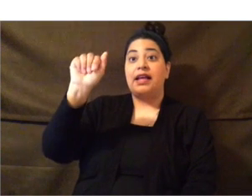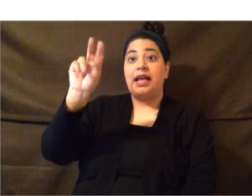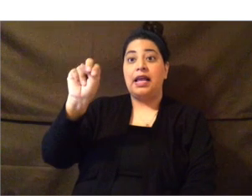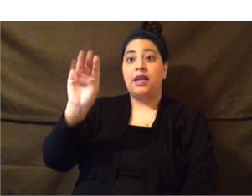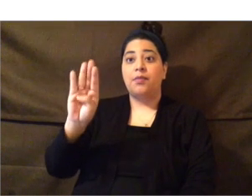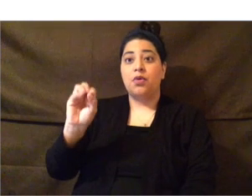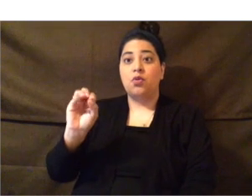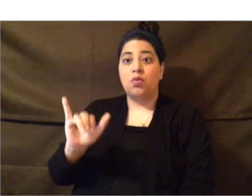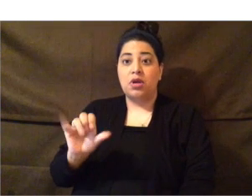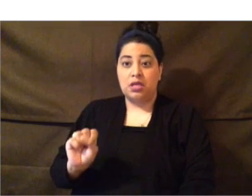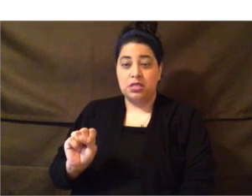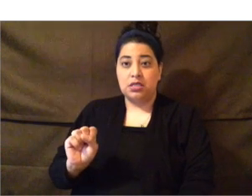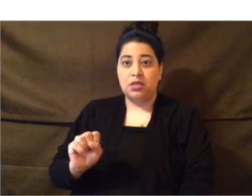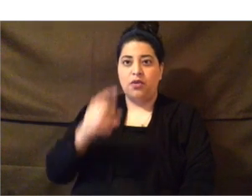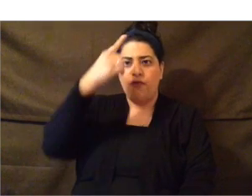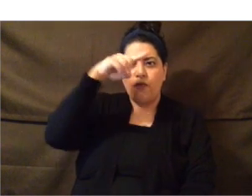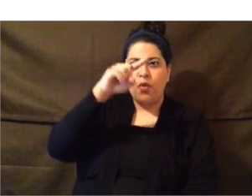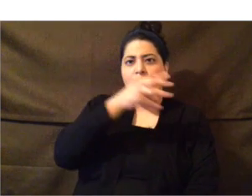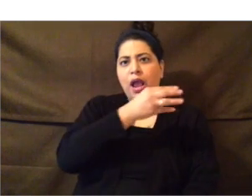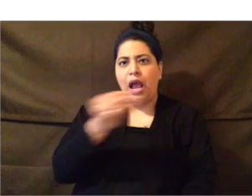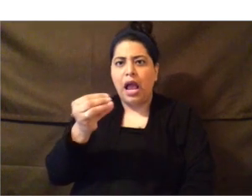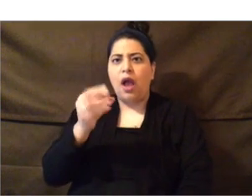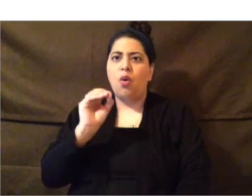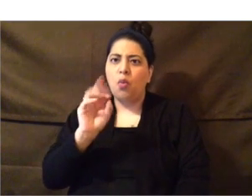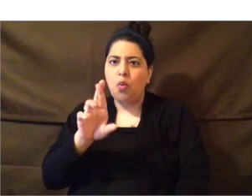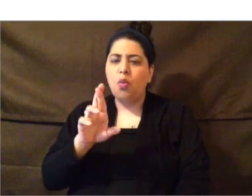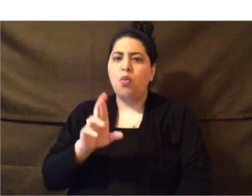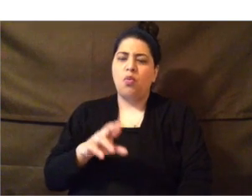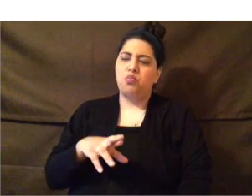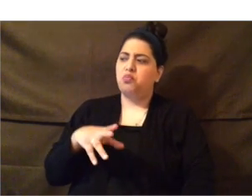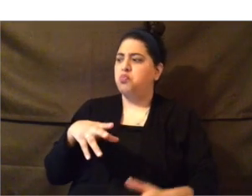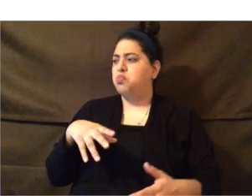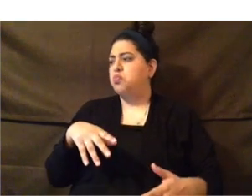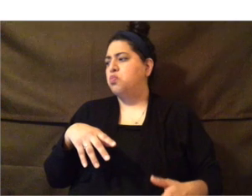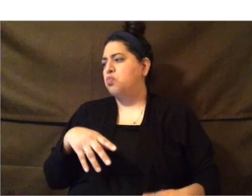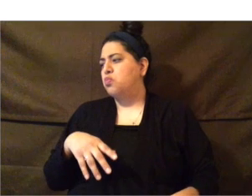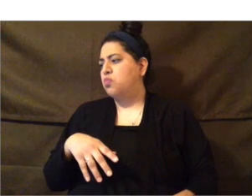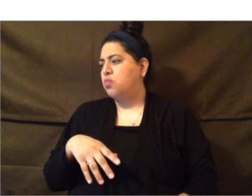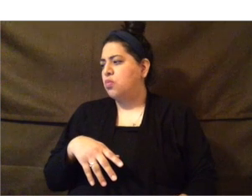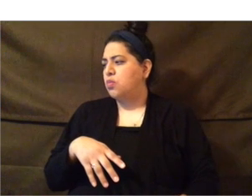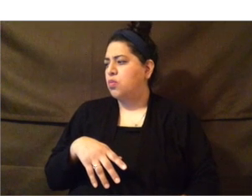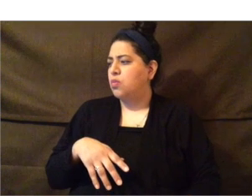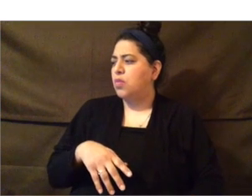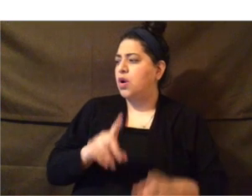use the mnemonic device fanboys to help us remember them.